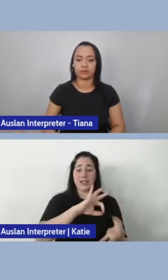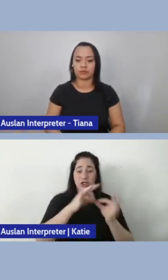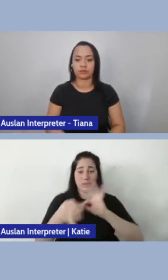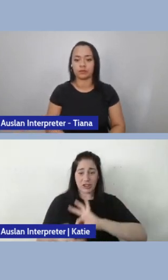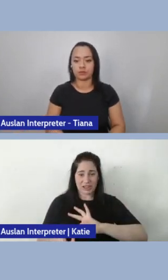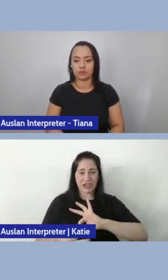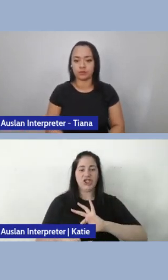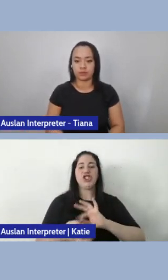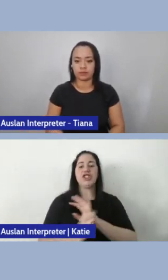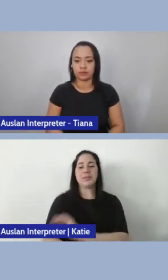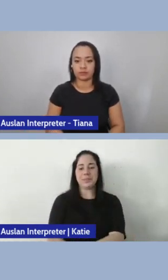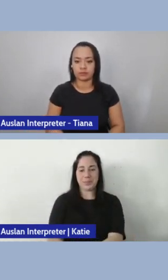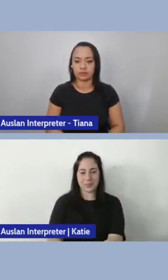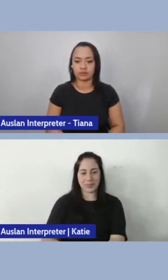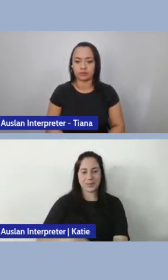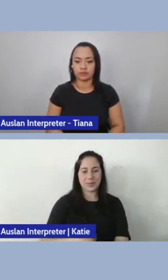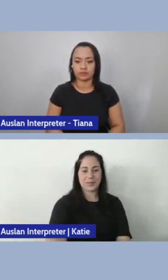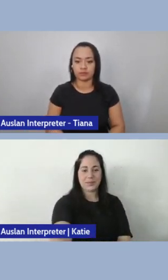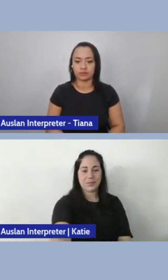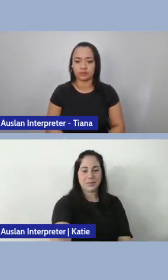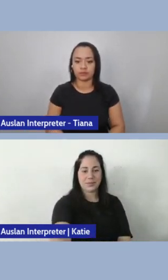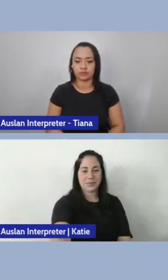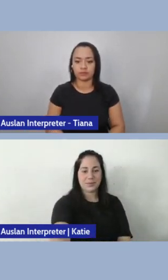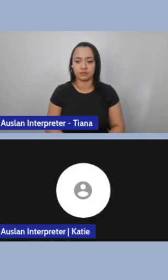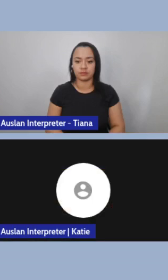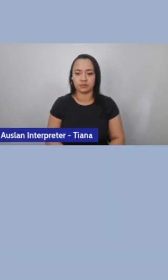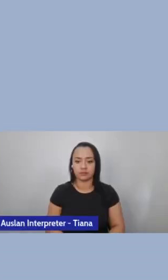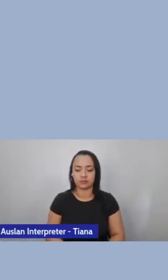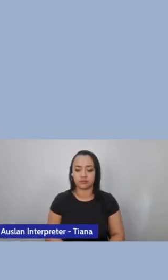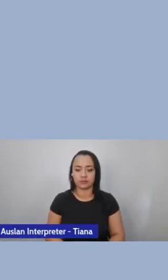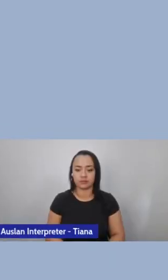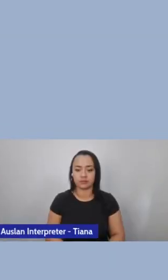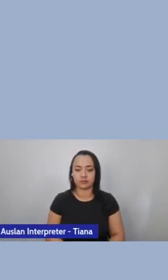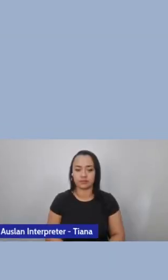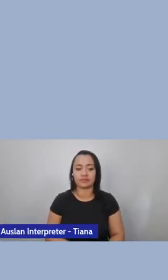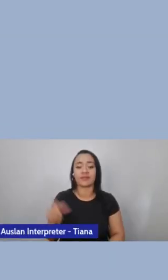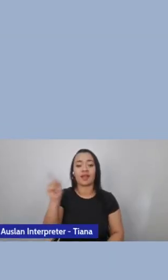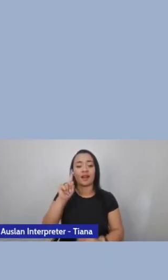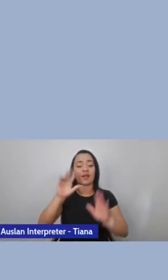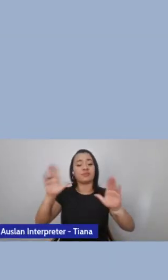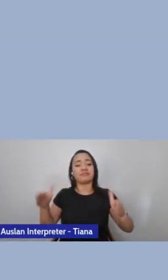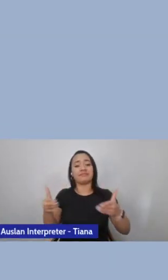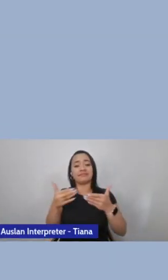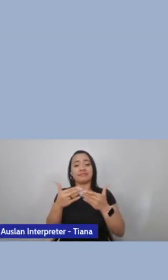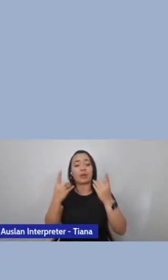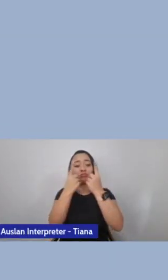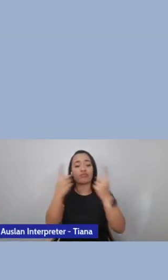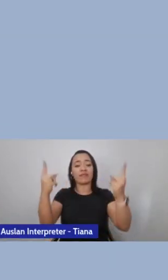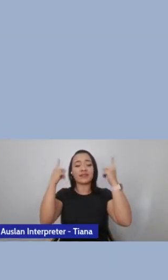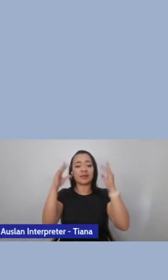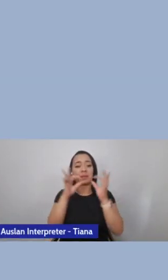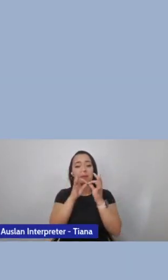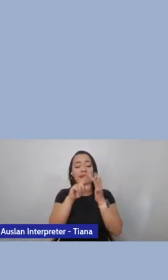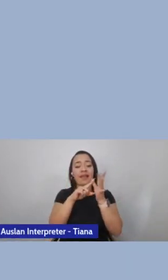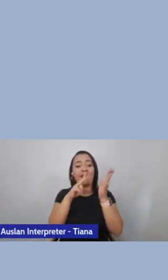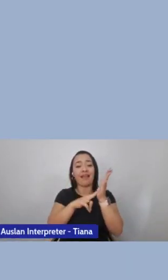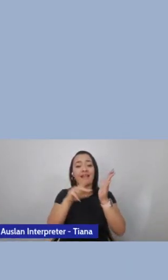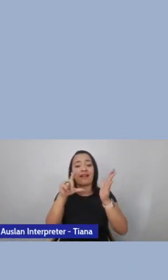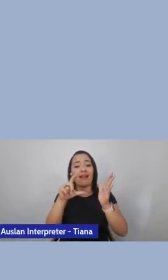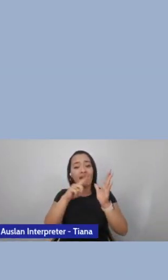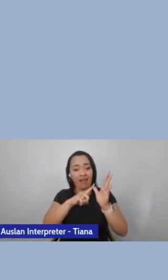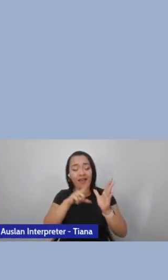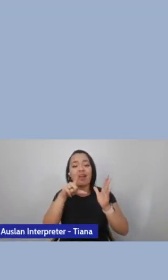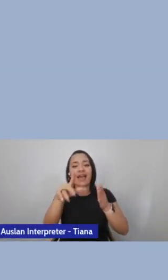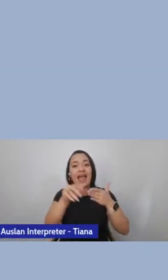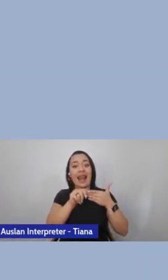Now it gives me great pleasure to introduce Professor Bianca Brishnath, the lead investigator and the powerhouse behind